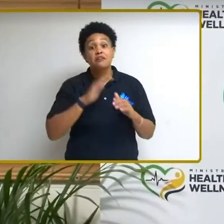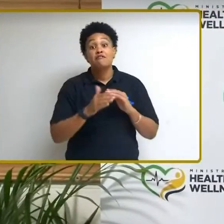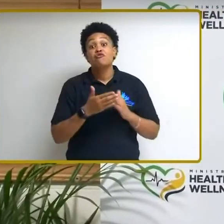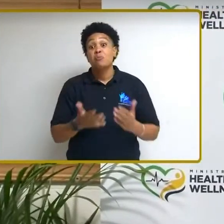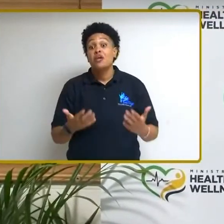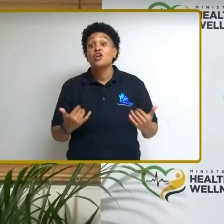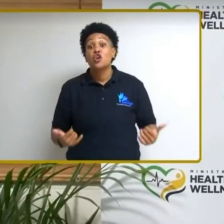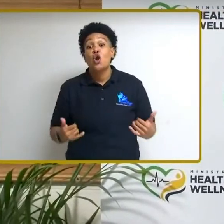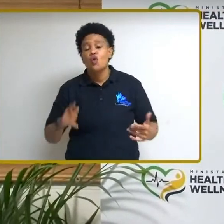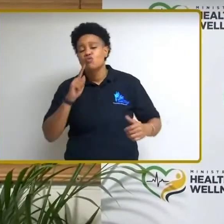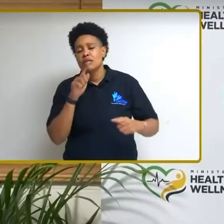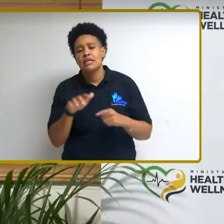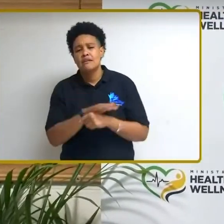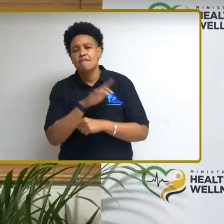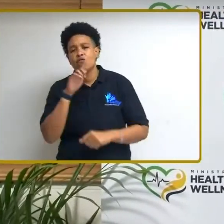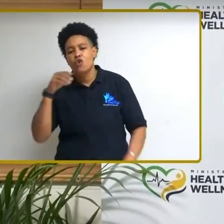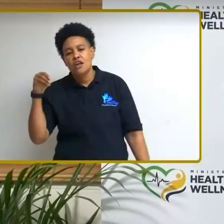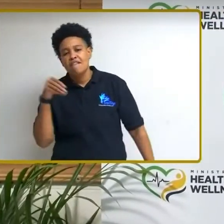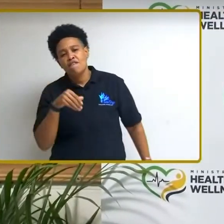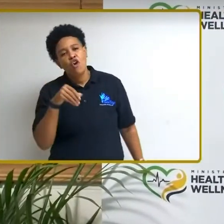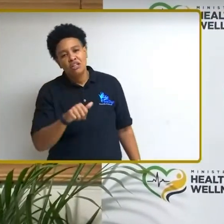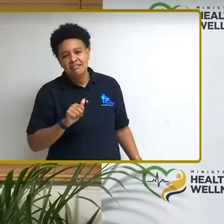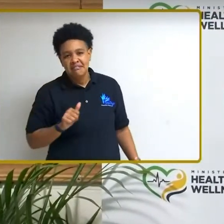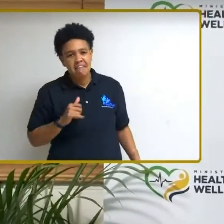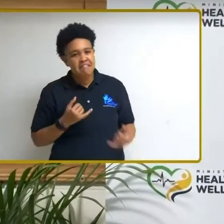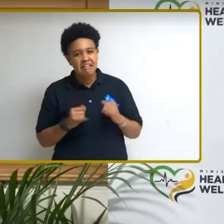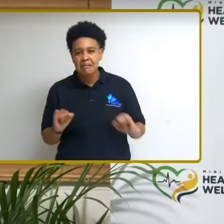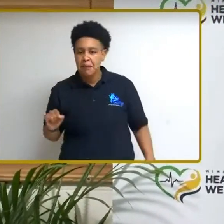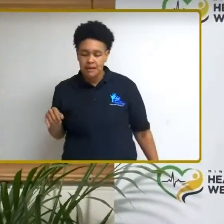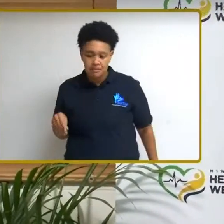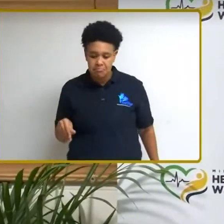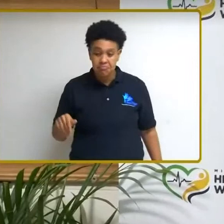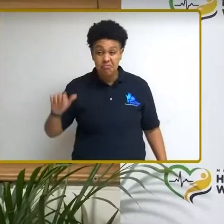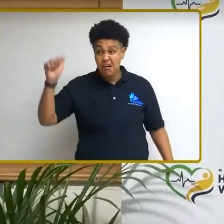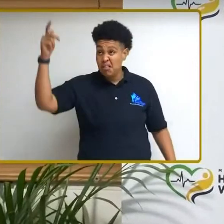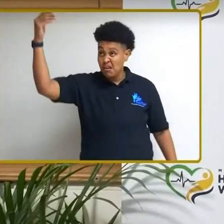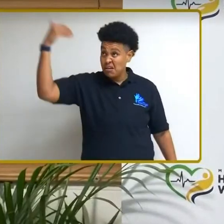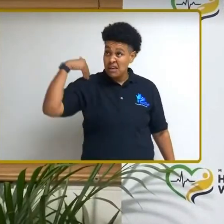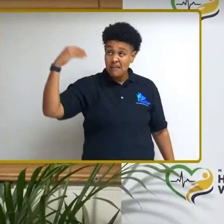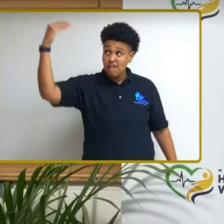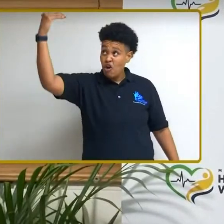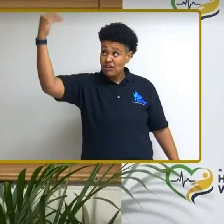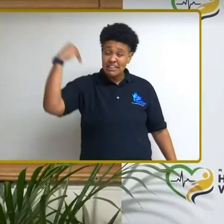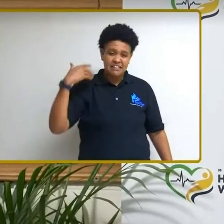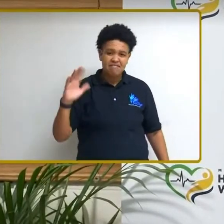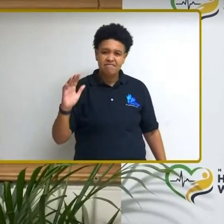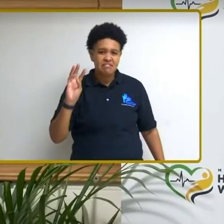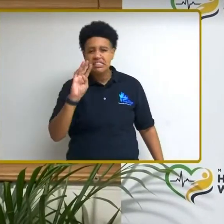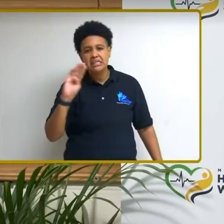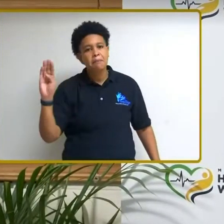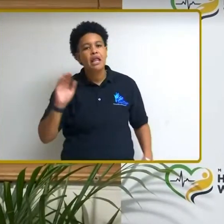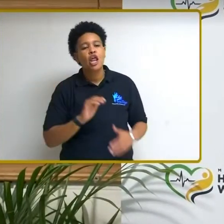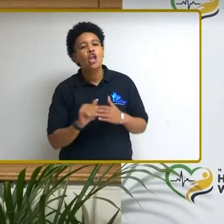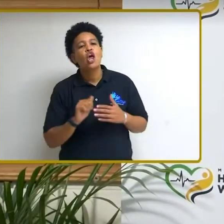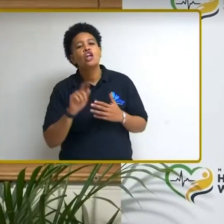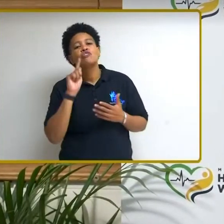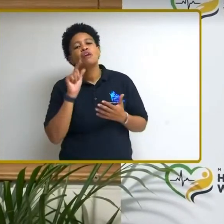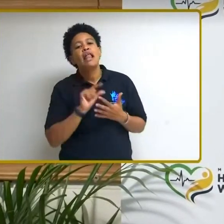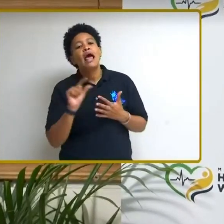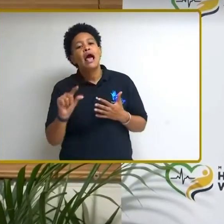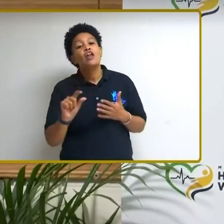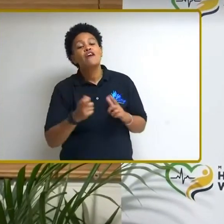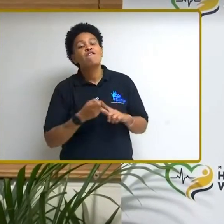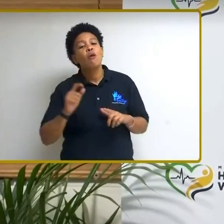Jamaica is fully funding the vaccination program. Some $6 billion were